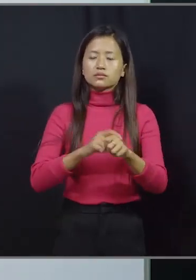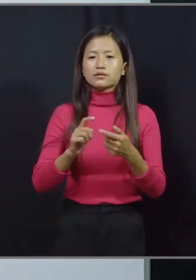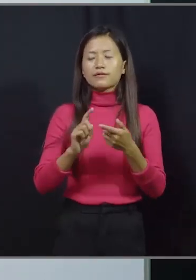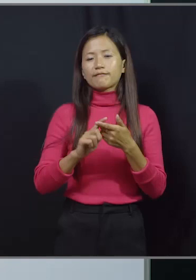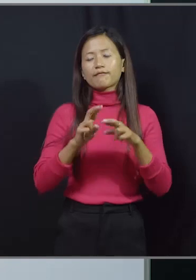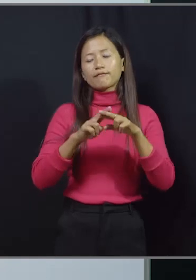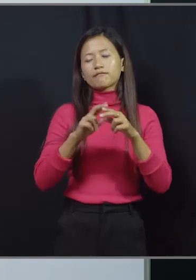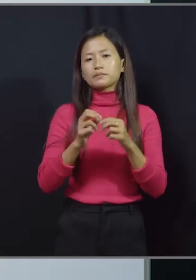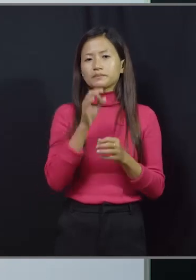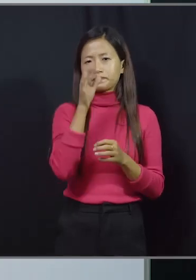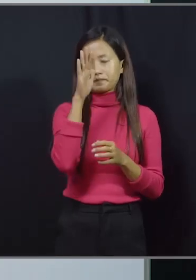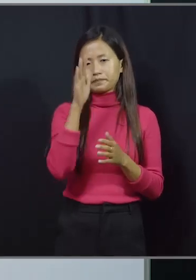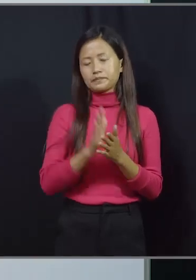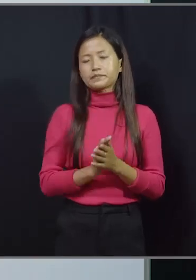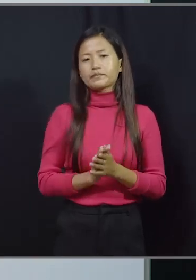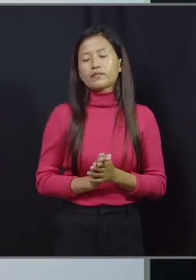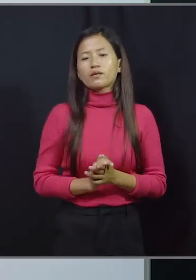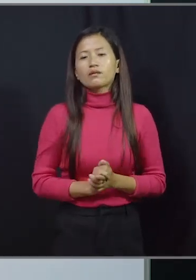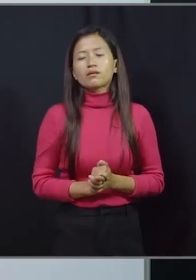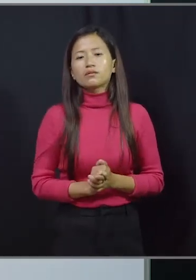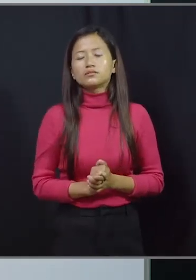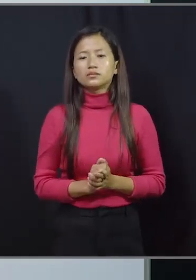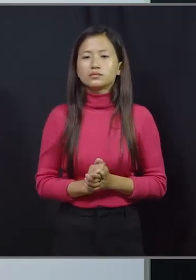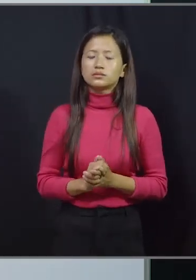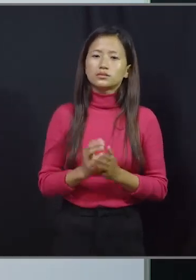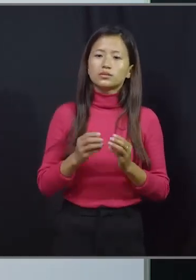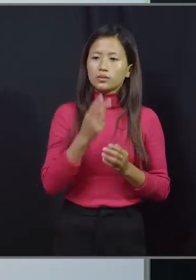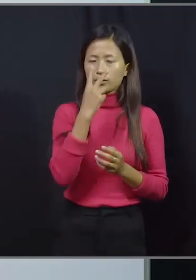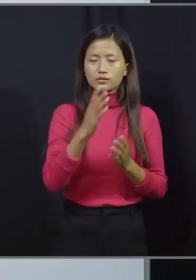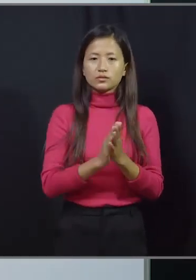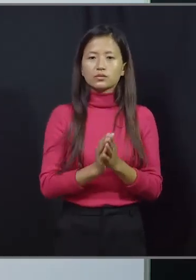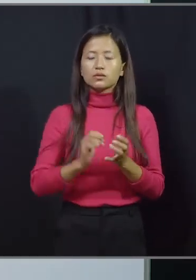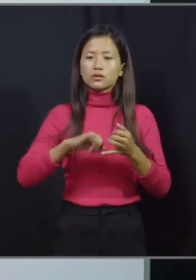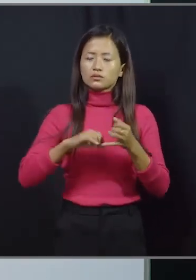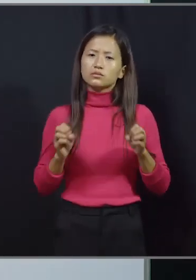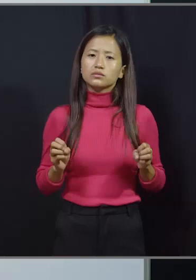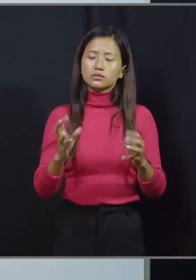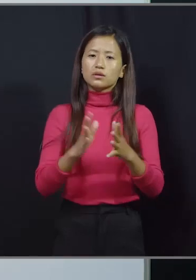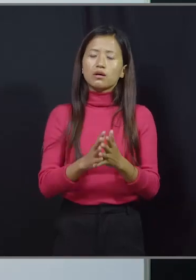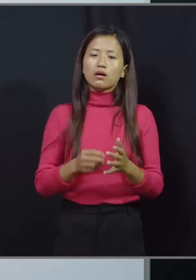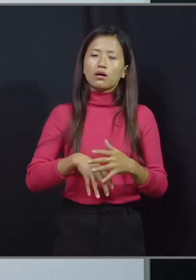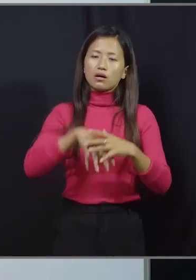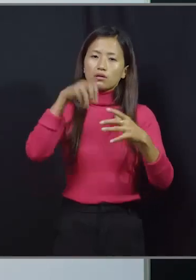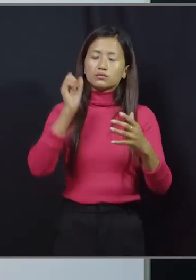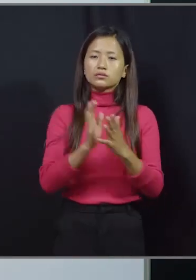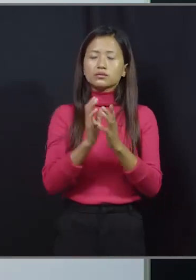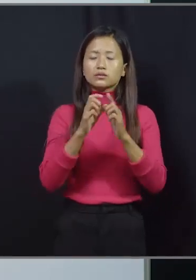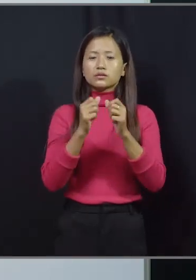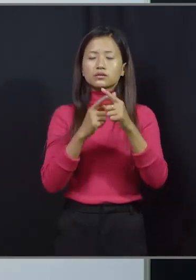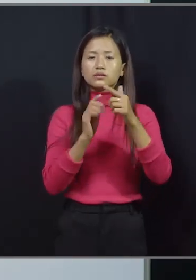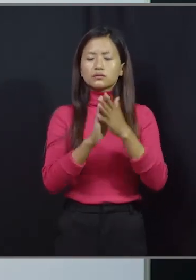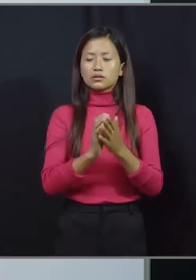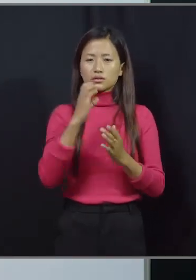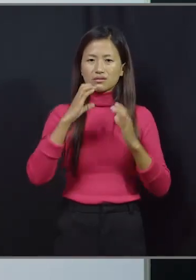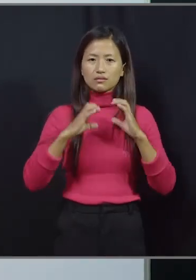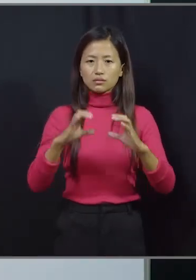news. So in order to keep ourselves updated, we have to see whether those sources are from authentic, from the concerned department or